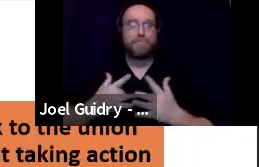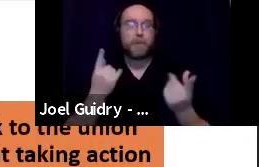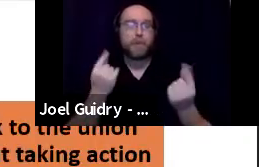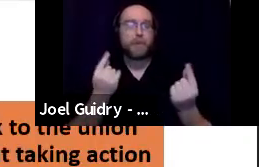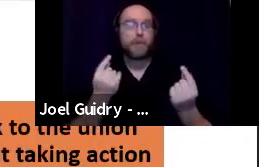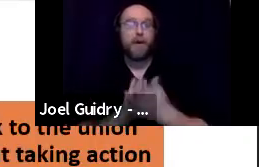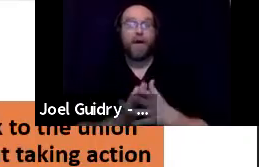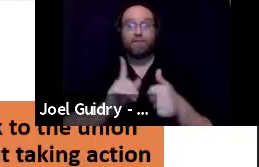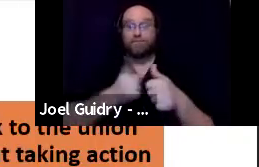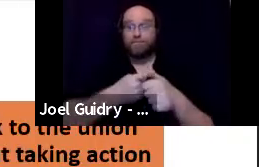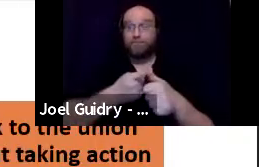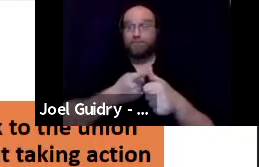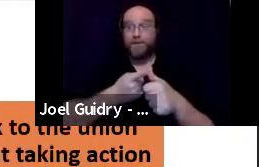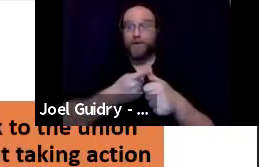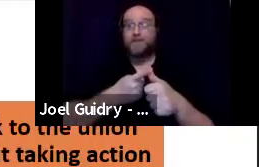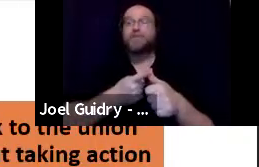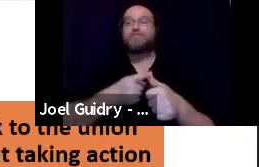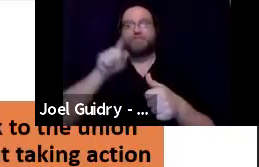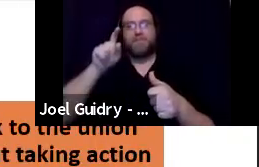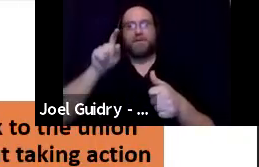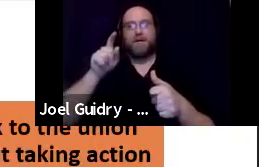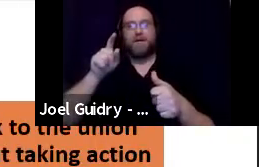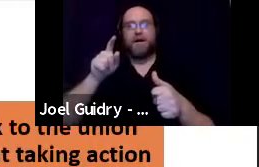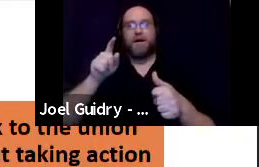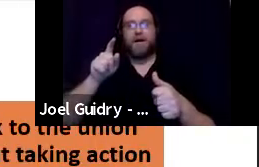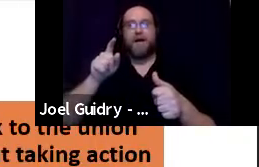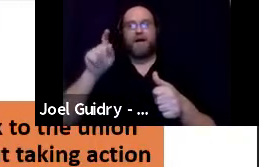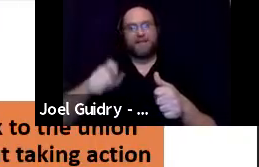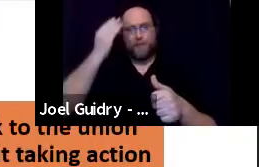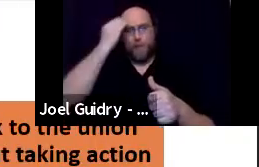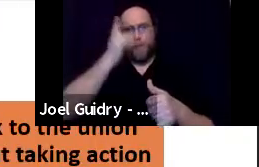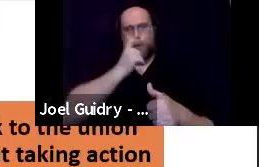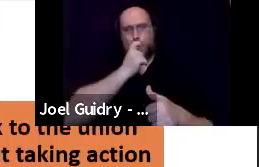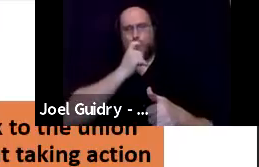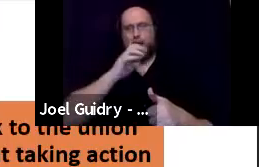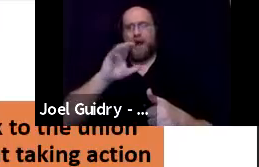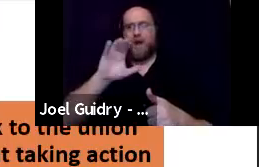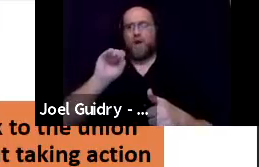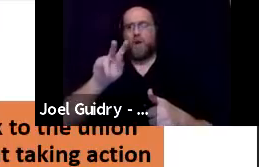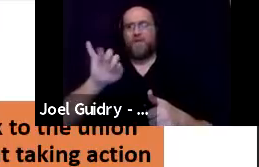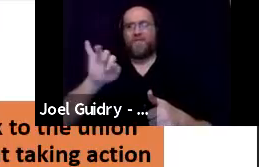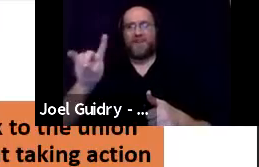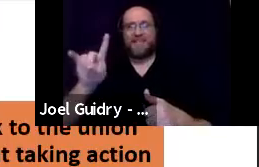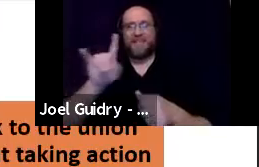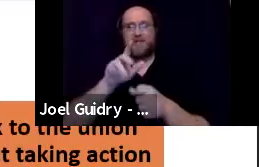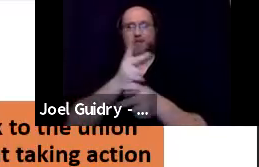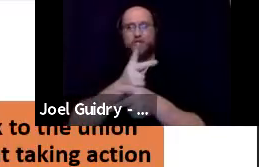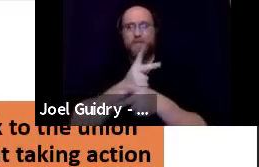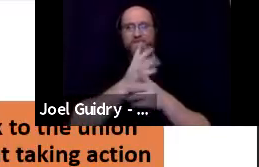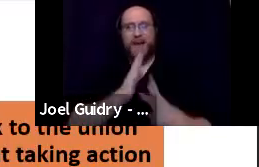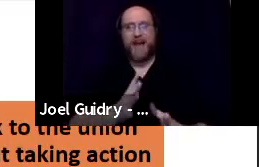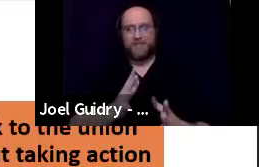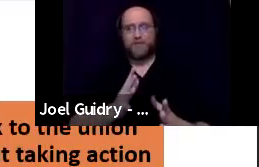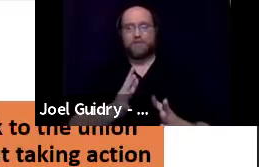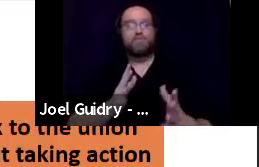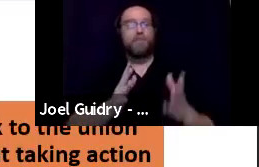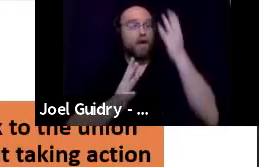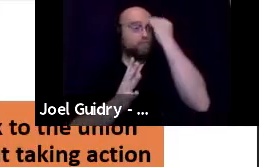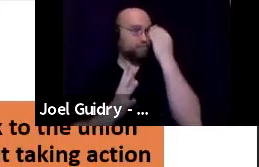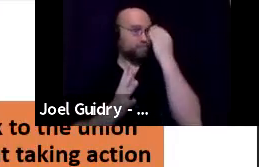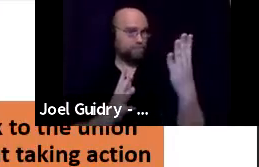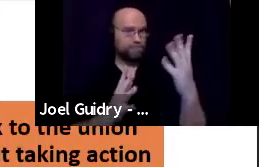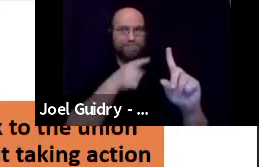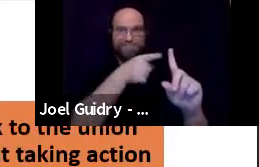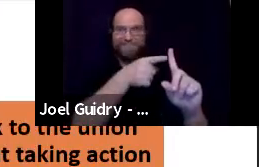know who that COVID supervisor is at your work site and raise the safety concern with that person. You